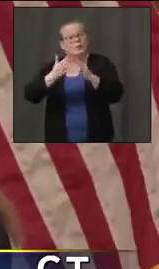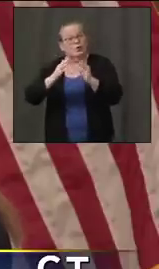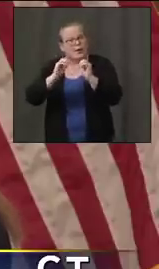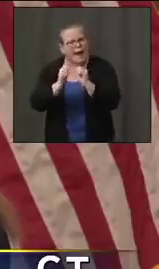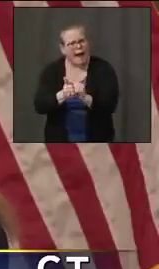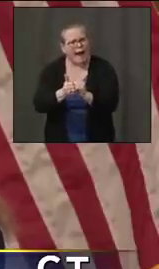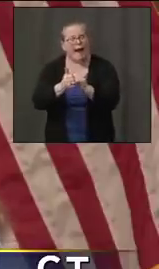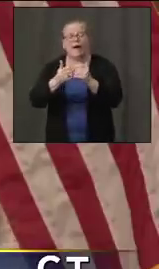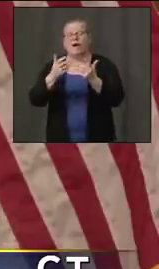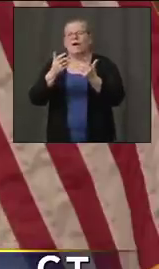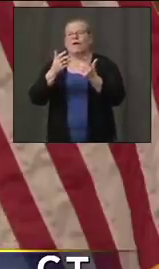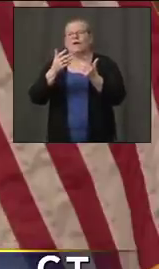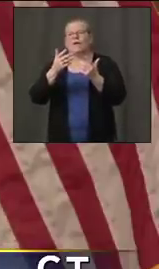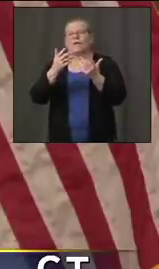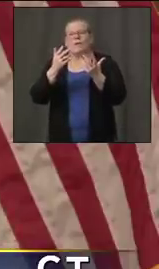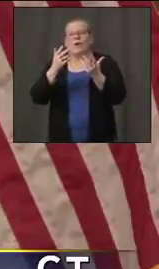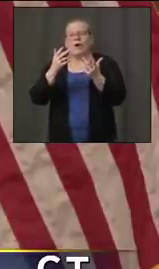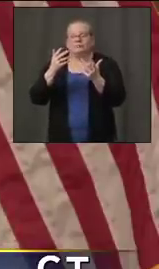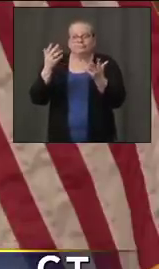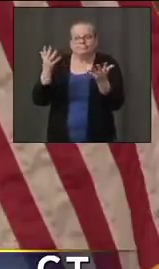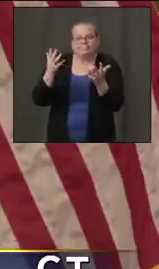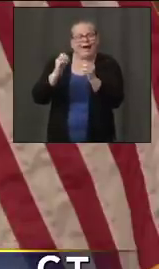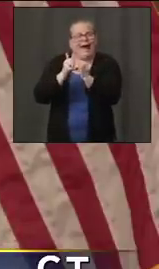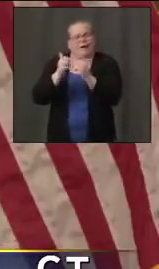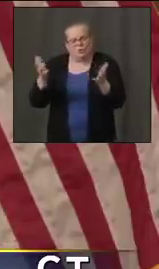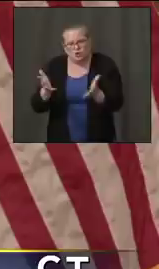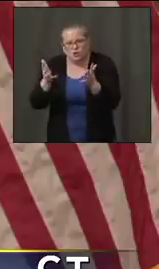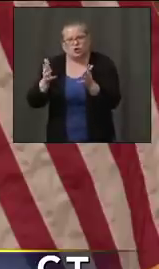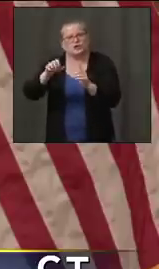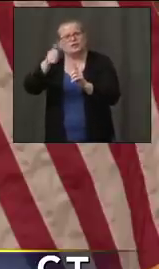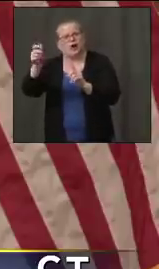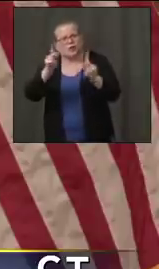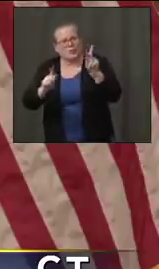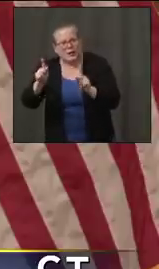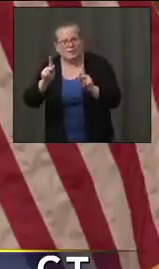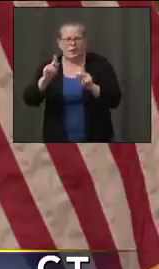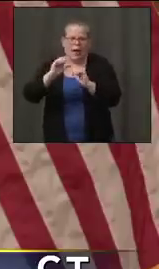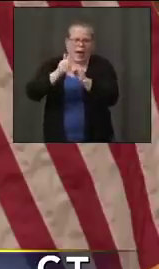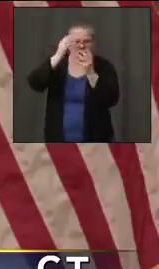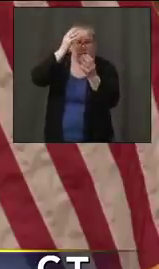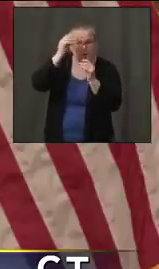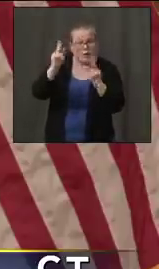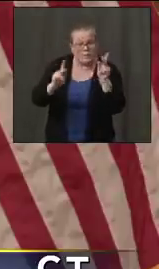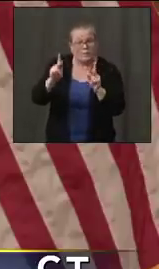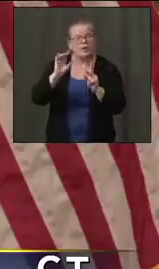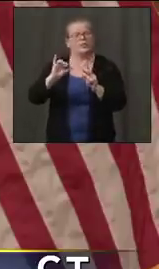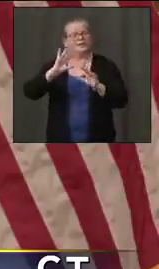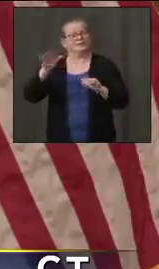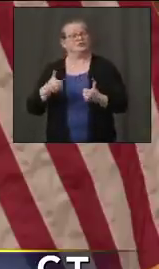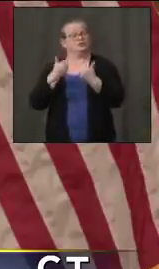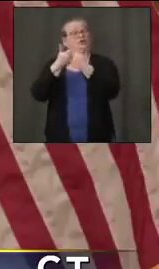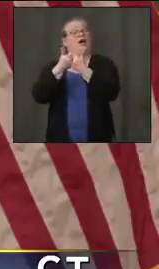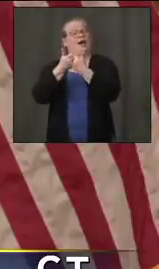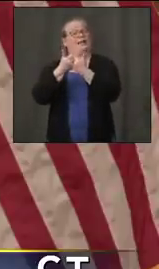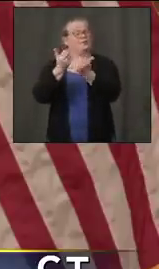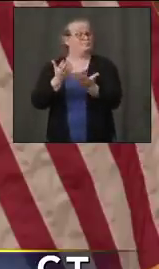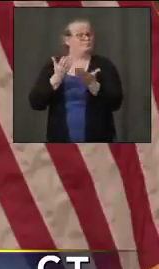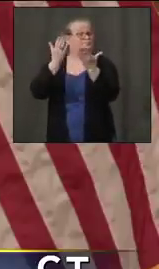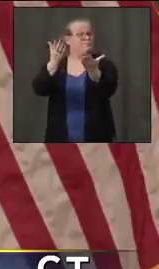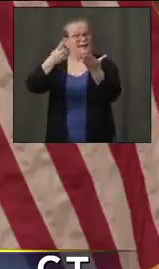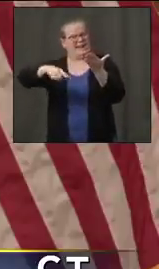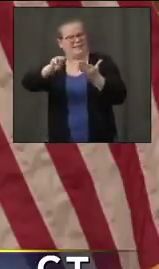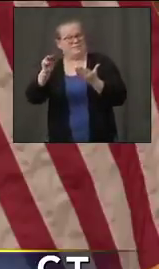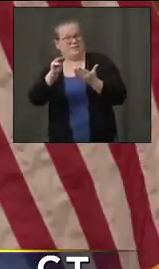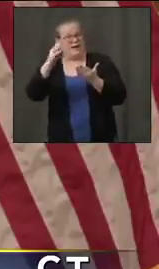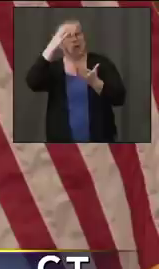will encourage or inform others. And this challenge was inspired by the Governor's Council